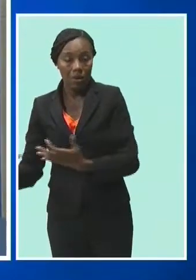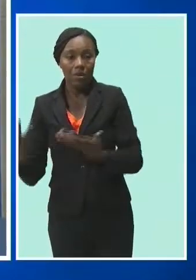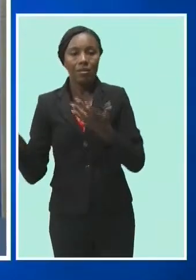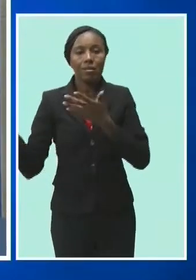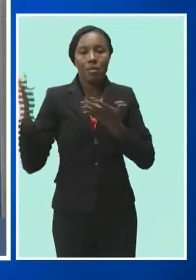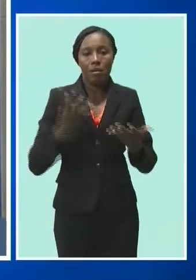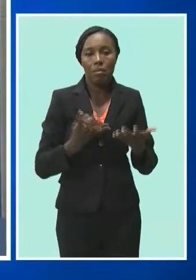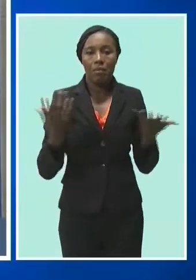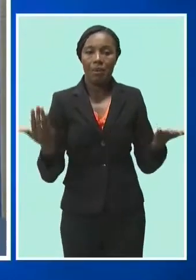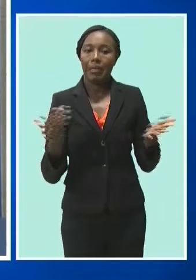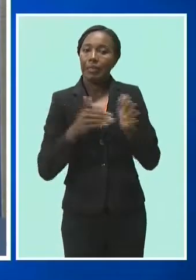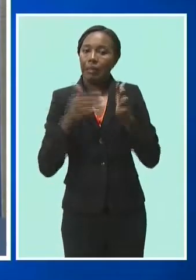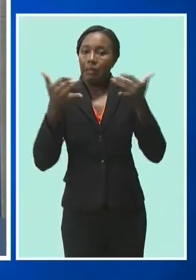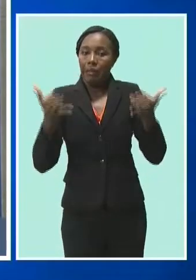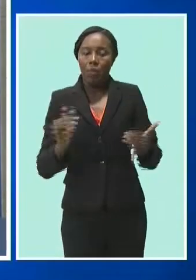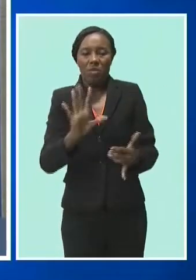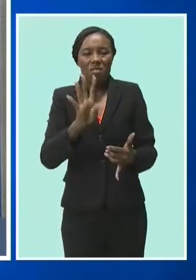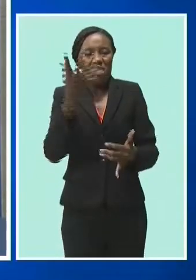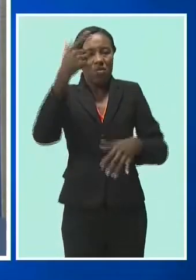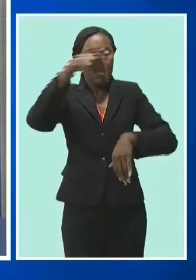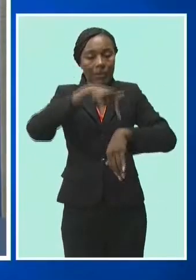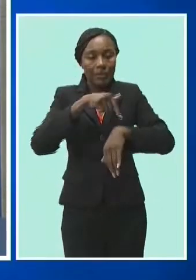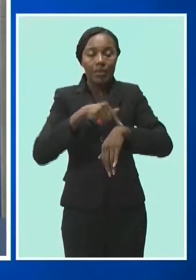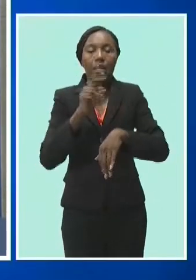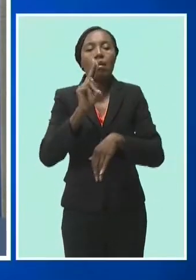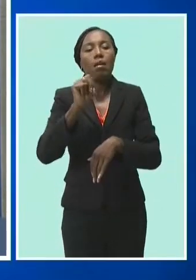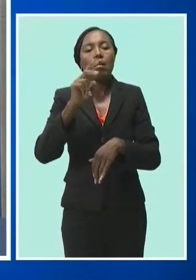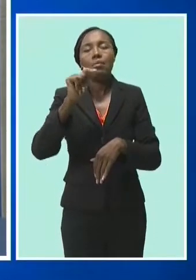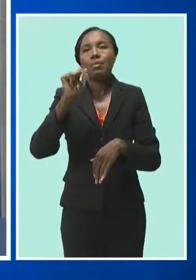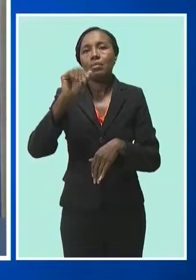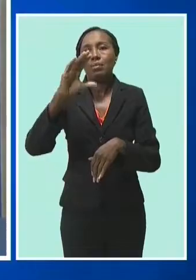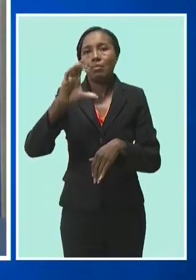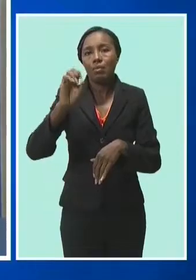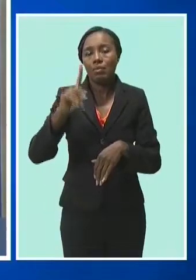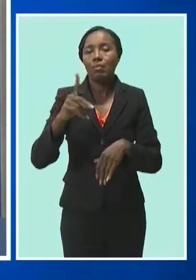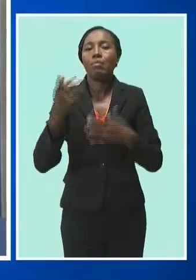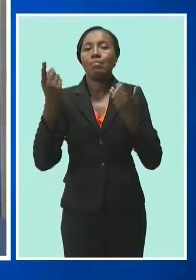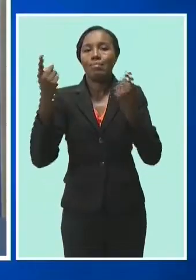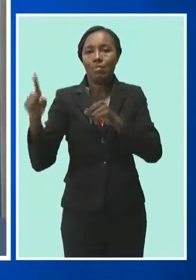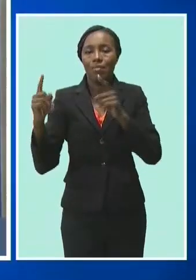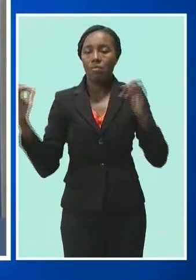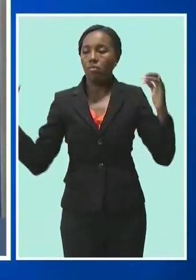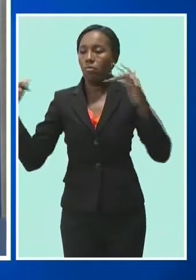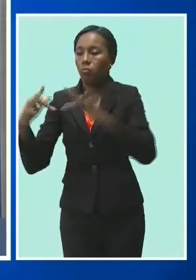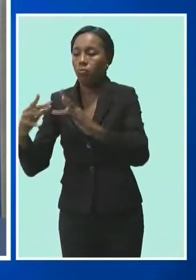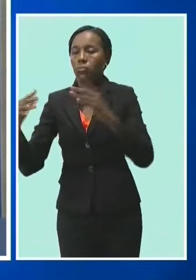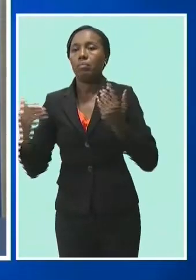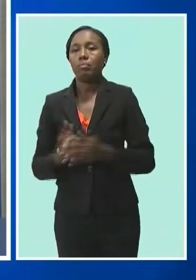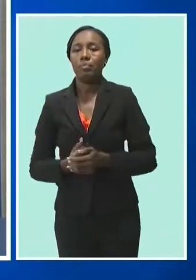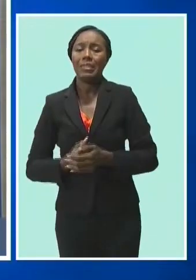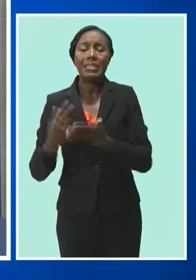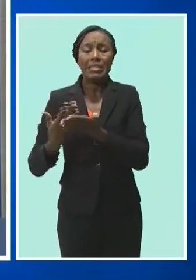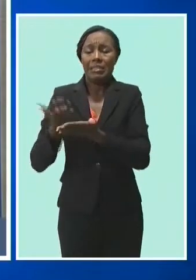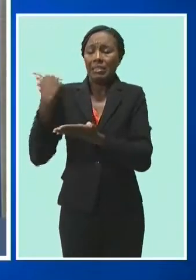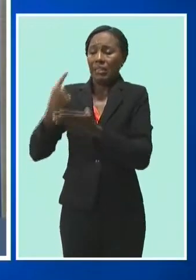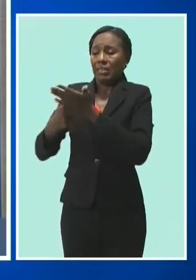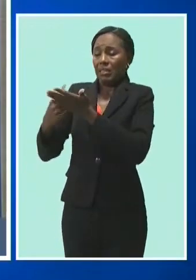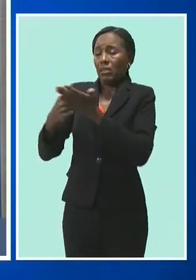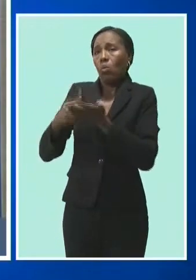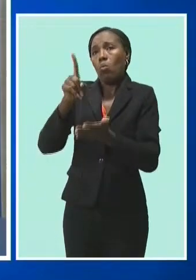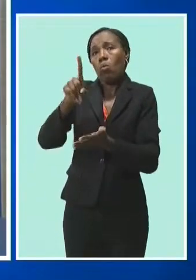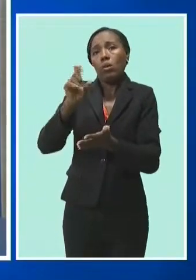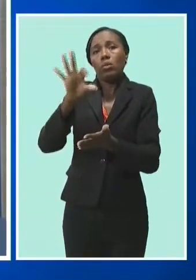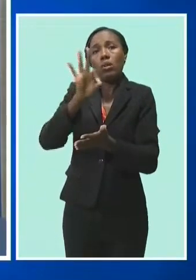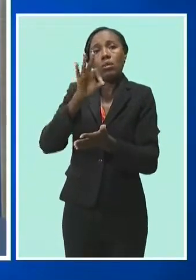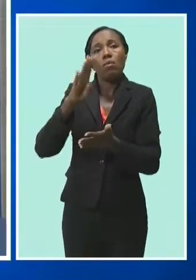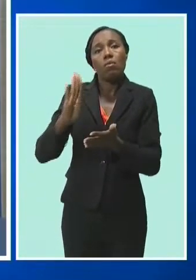conference that UNCTAD will be having. And this is the arena in which discussions are had from 194 countries